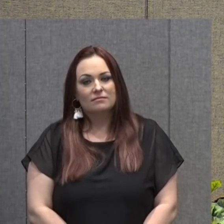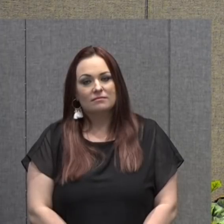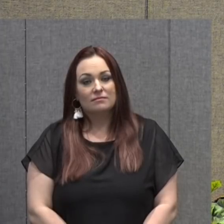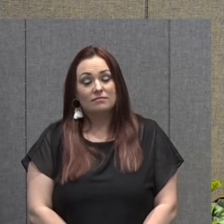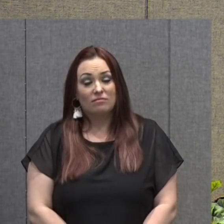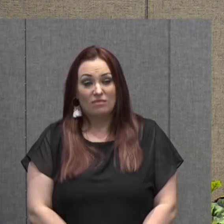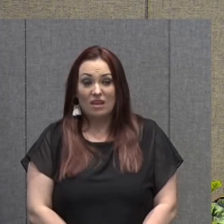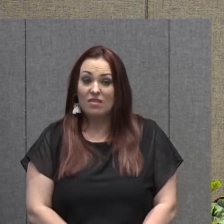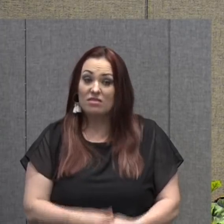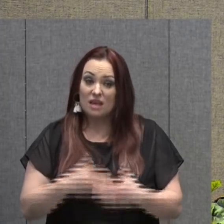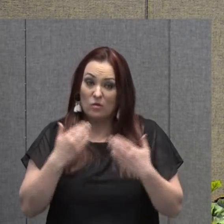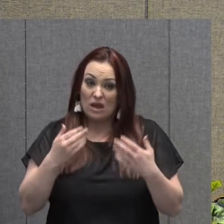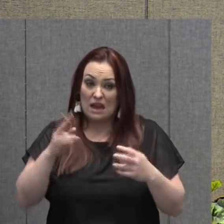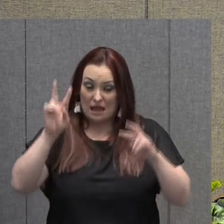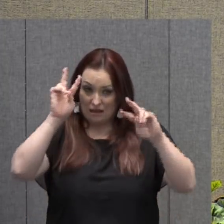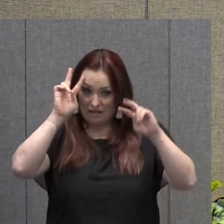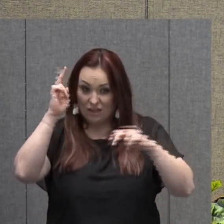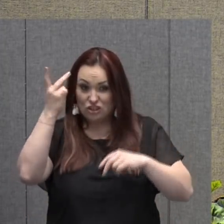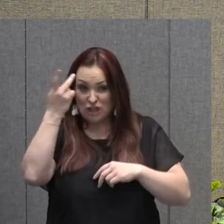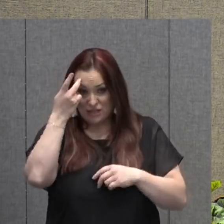their mind